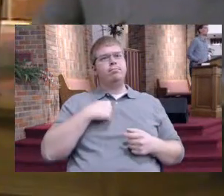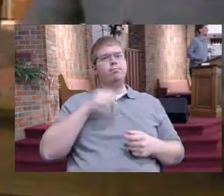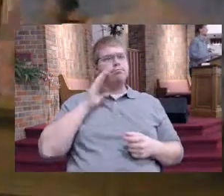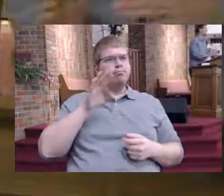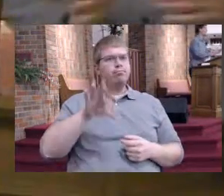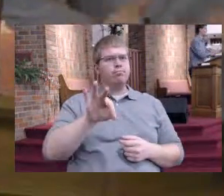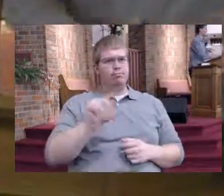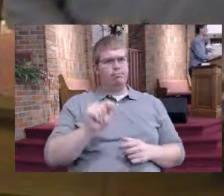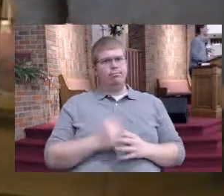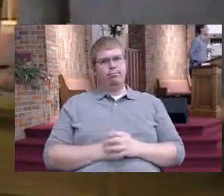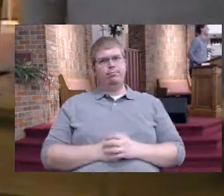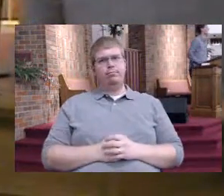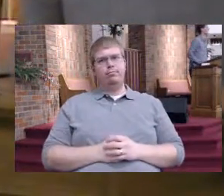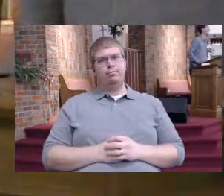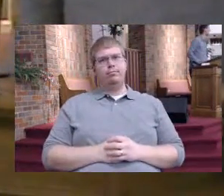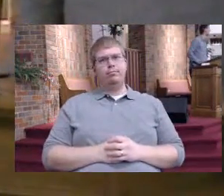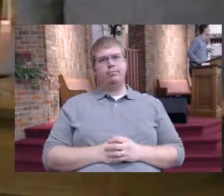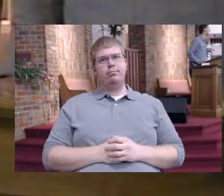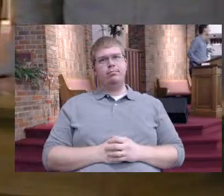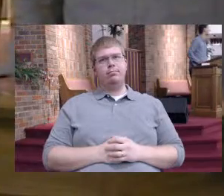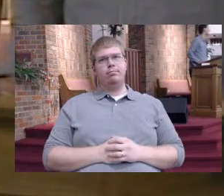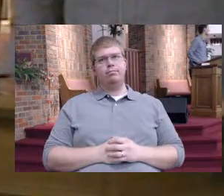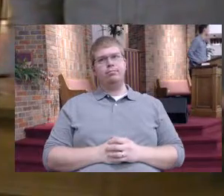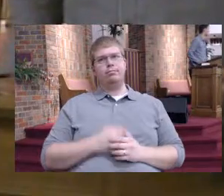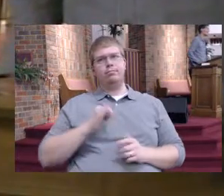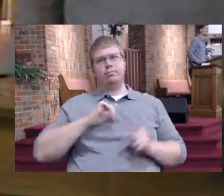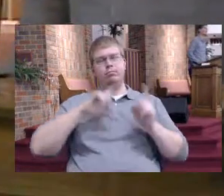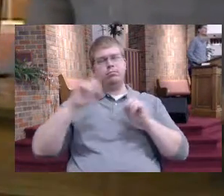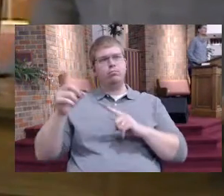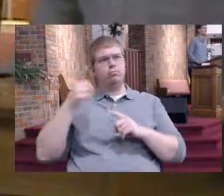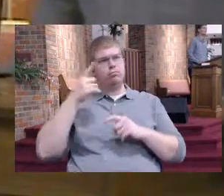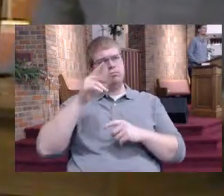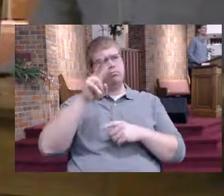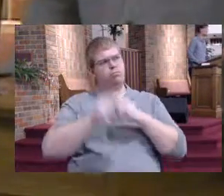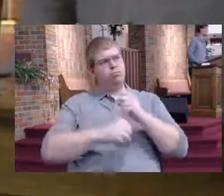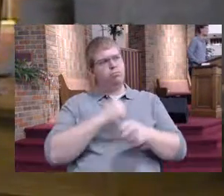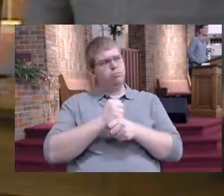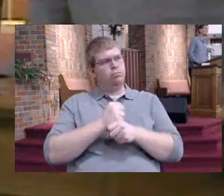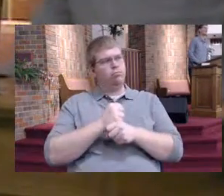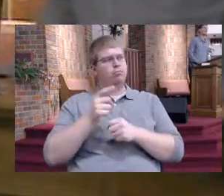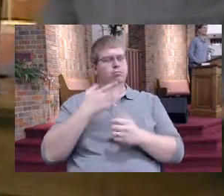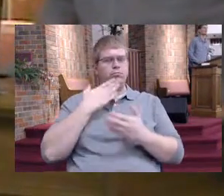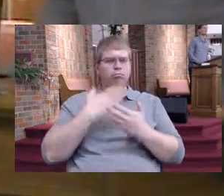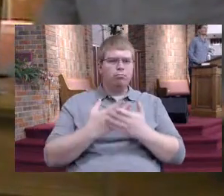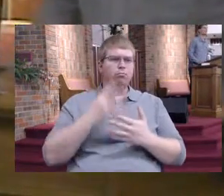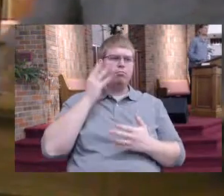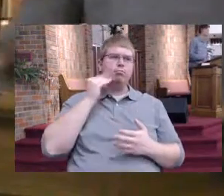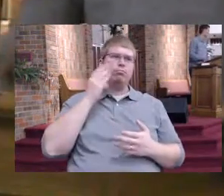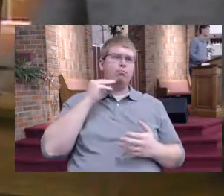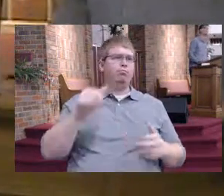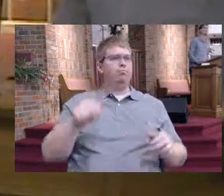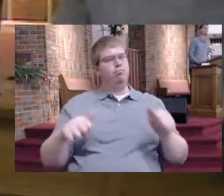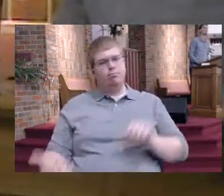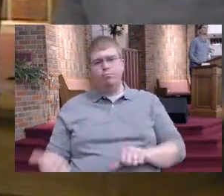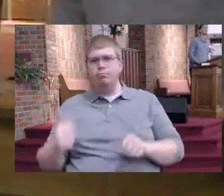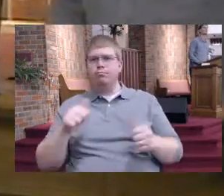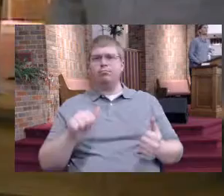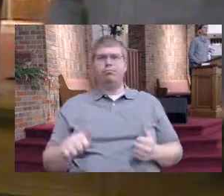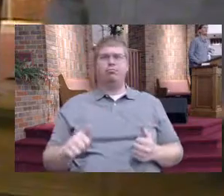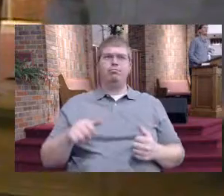And so we went. We've been there 2 years. We've had these experiences, these great days, these baptism days. We've had the